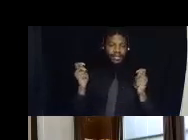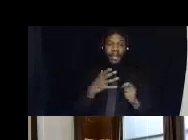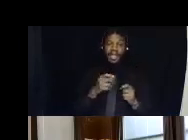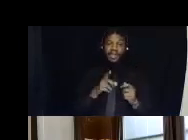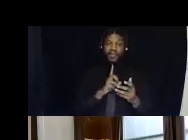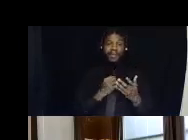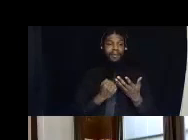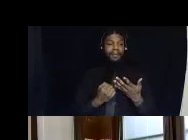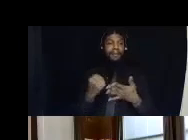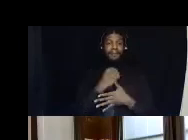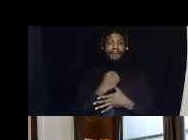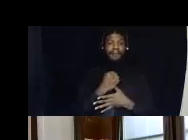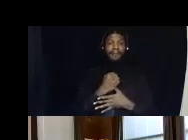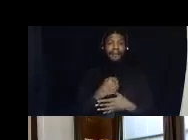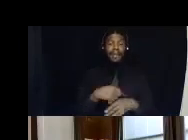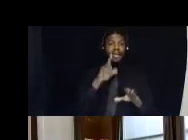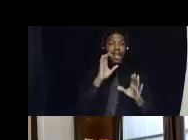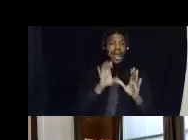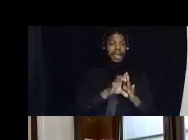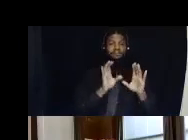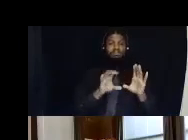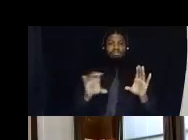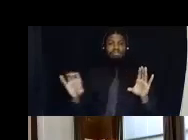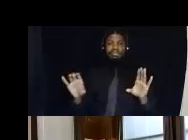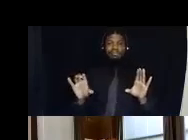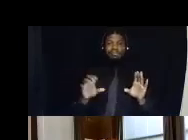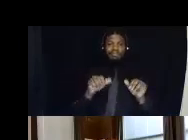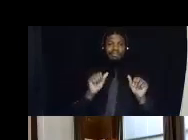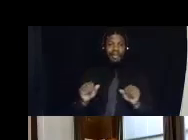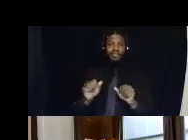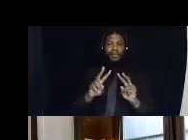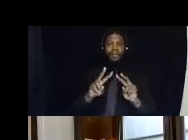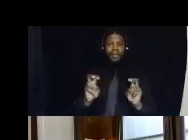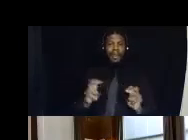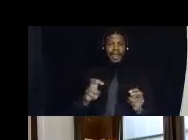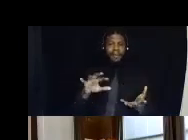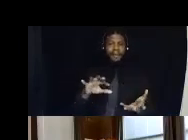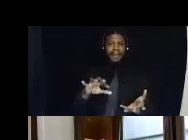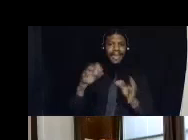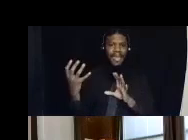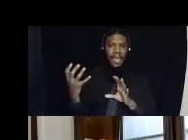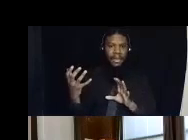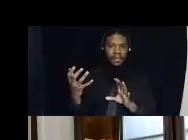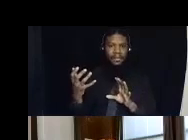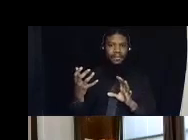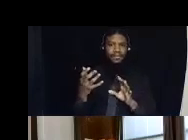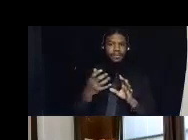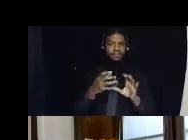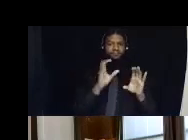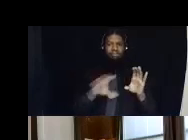Collage's ability to document and analyze chaos on its own terms.